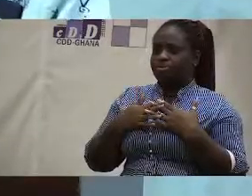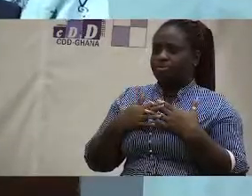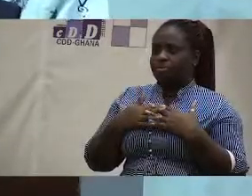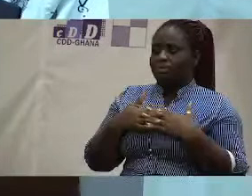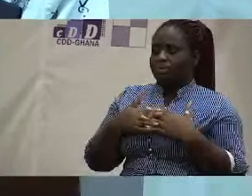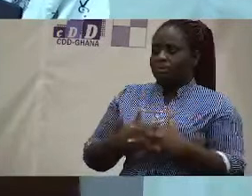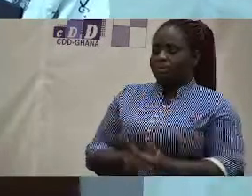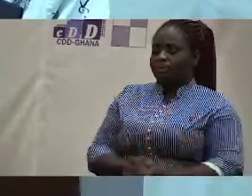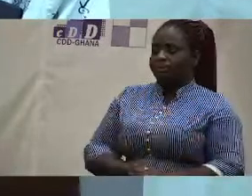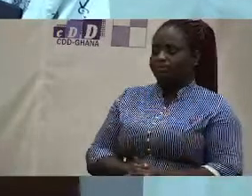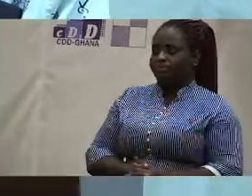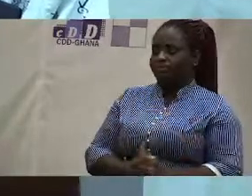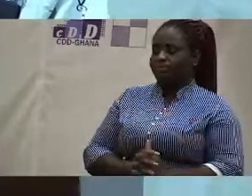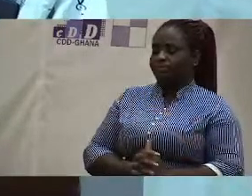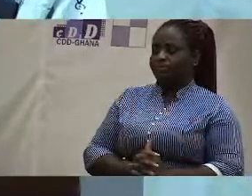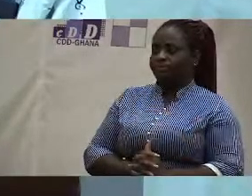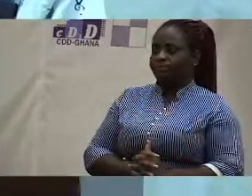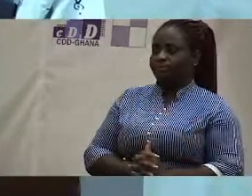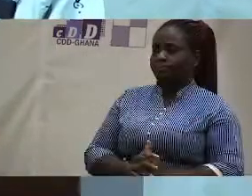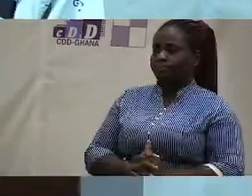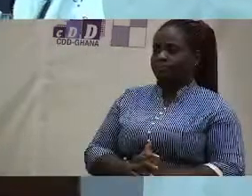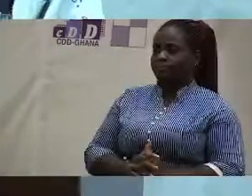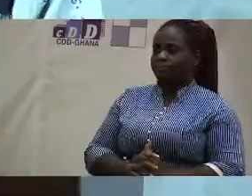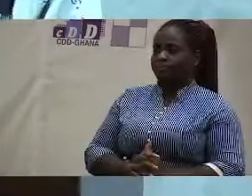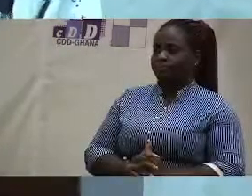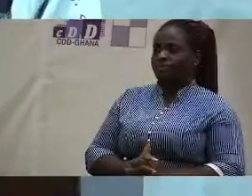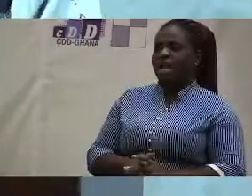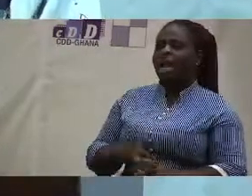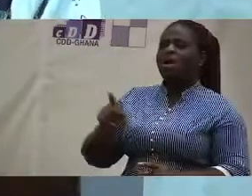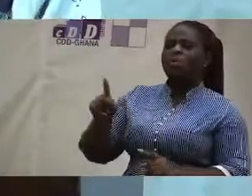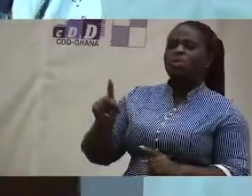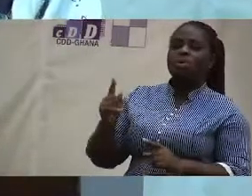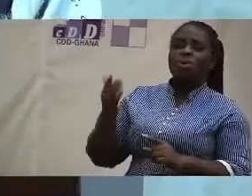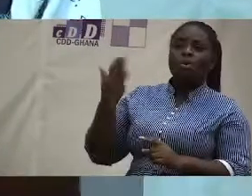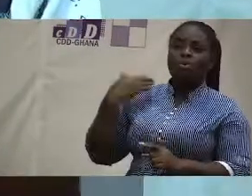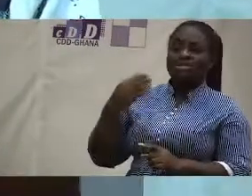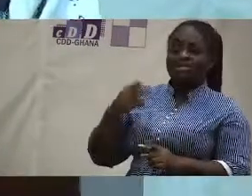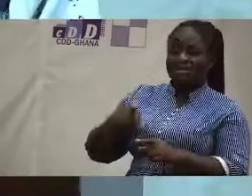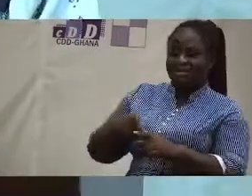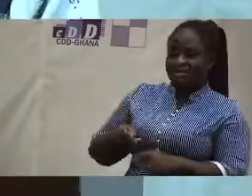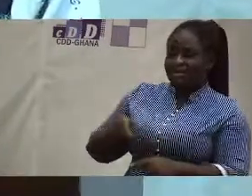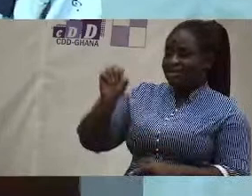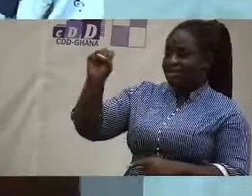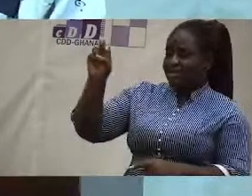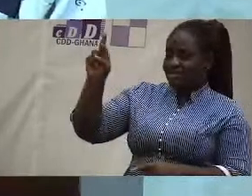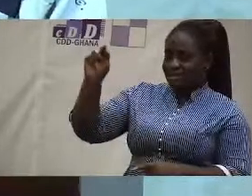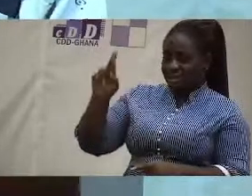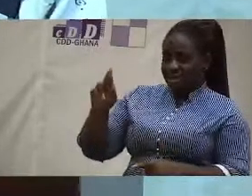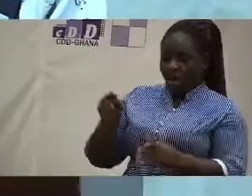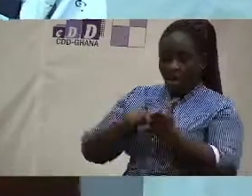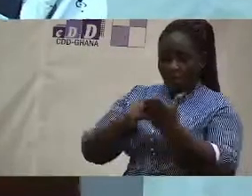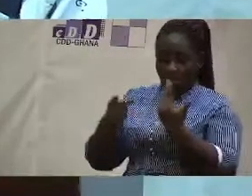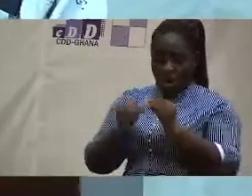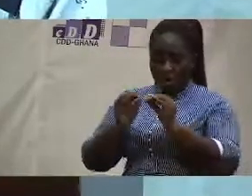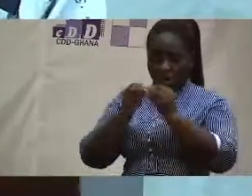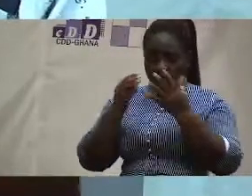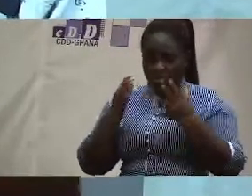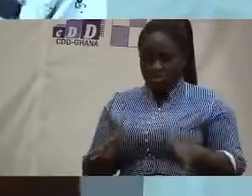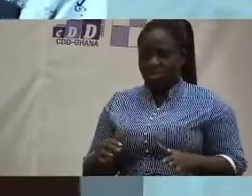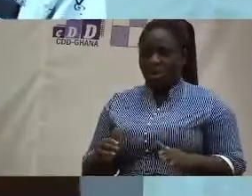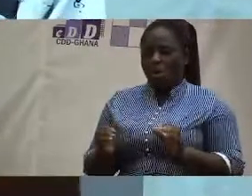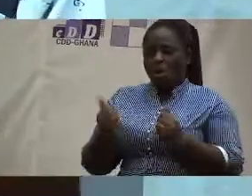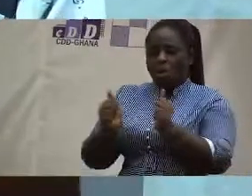becoming director of the organization, Idayat was a senior program officer and a deputy regional coordinator with